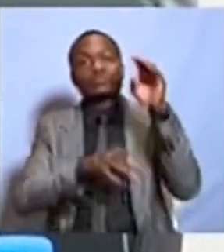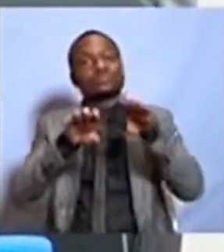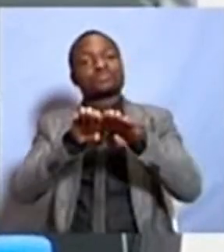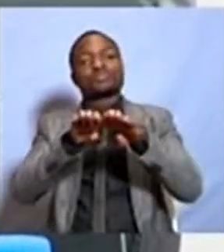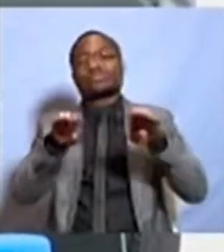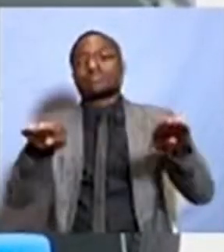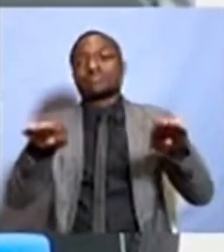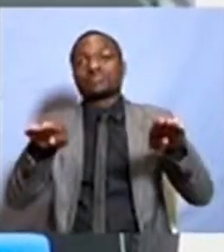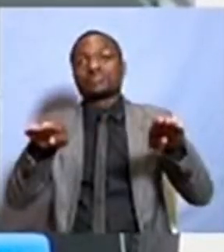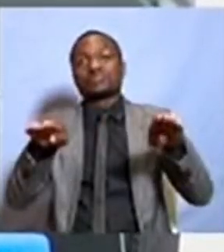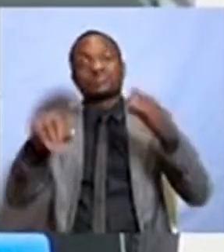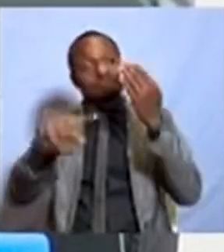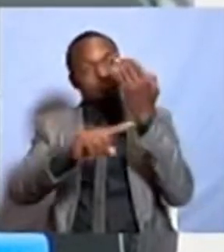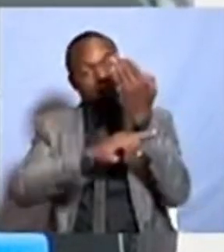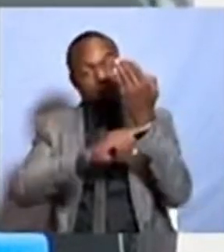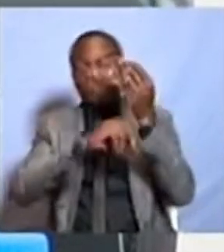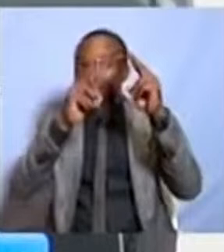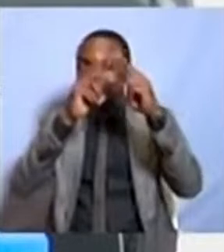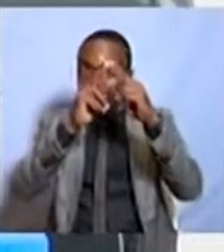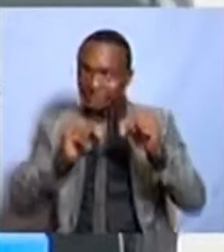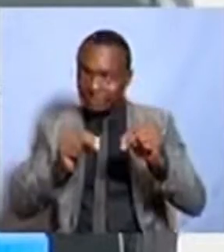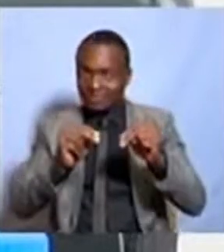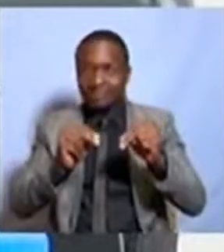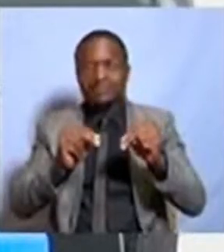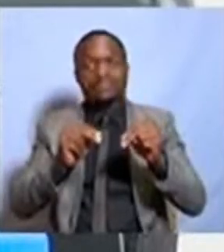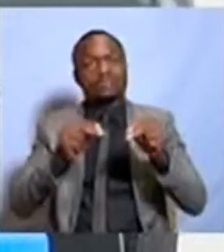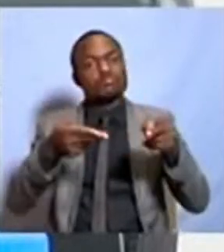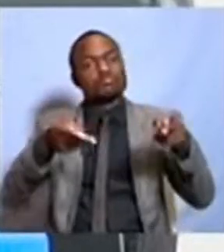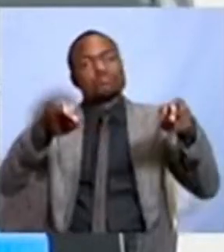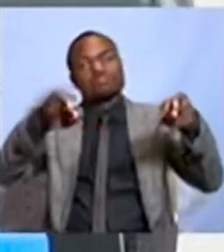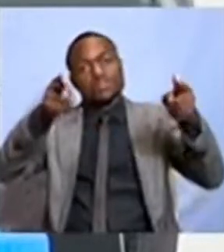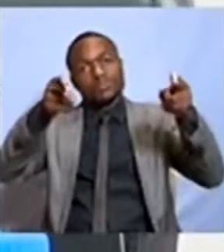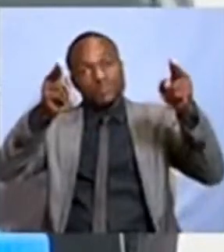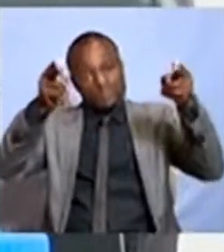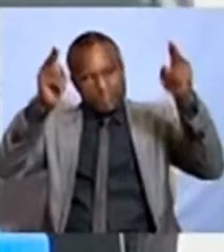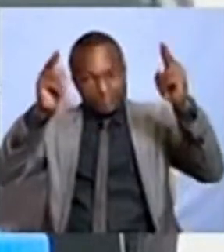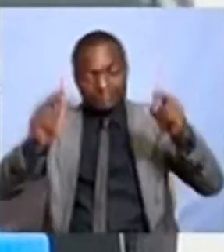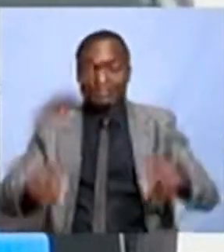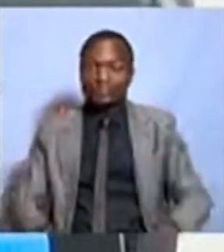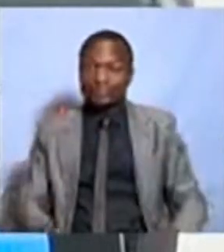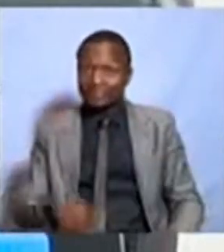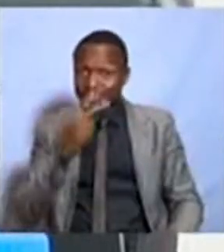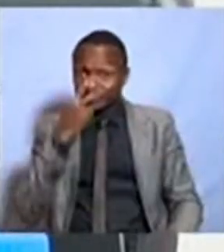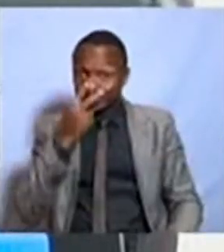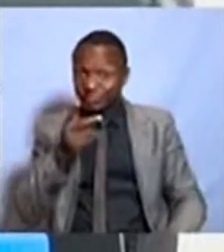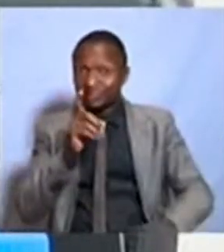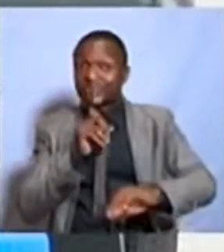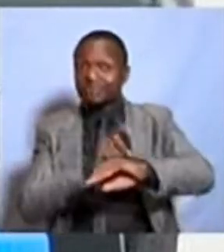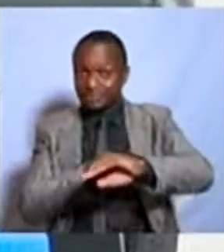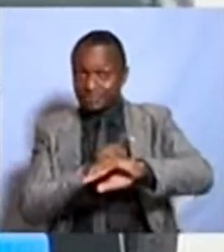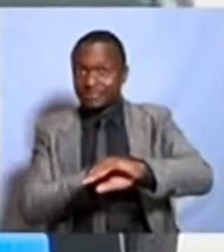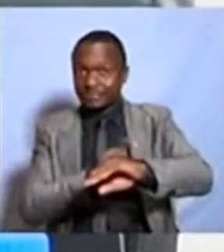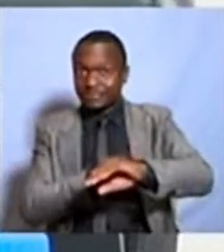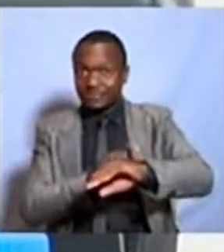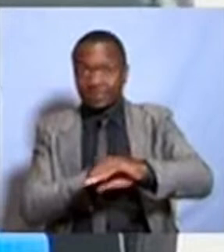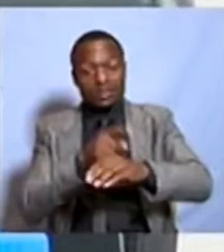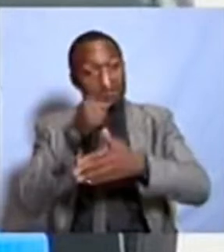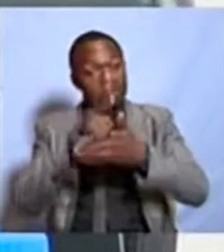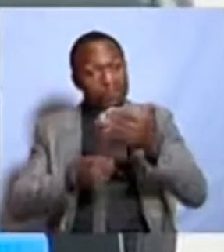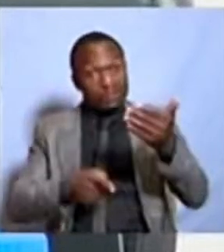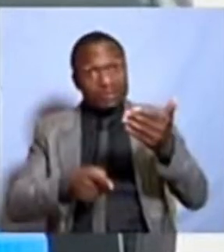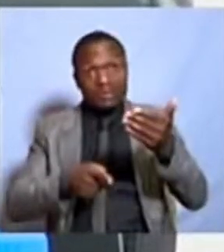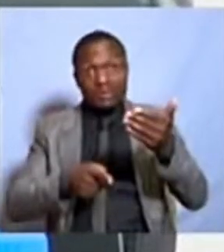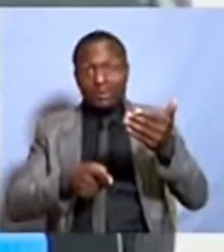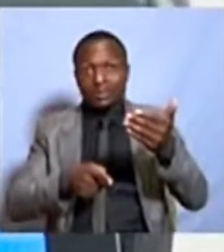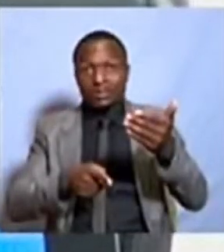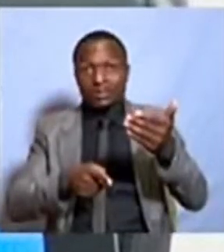in urban, rural, it is escalating. And I look at the period, and what is the relevance